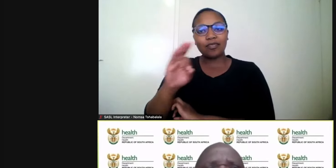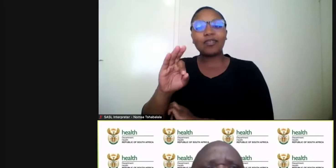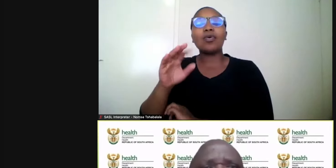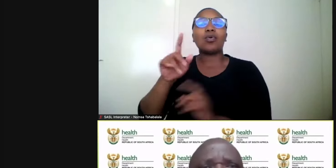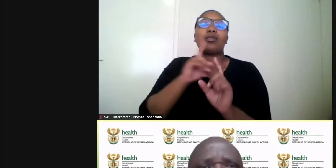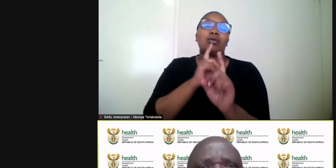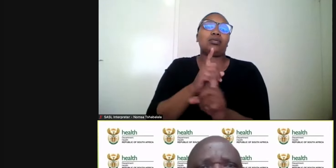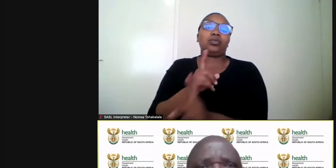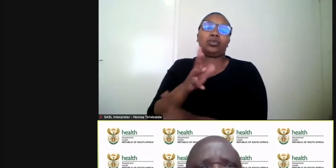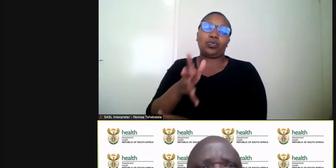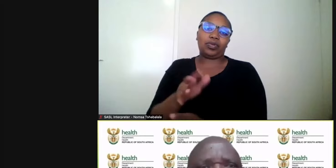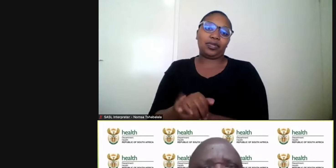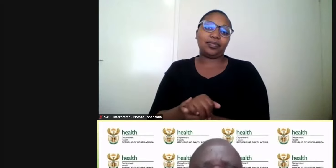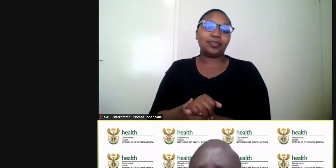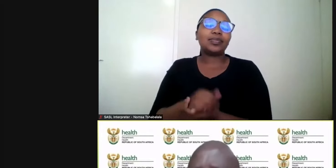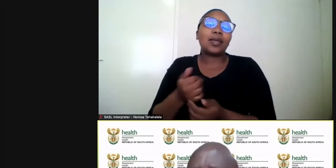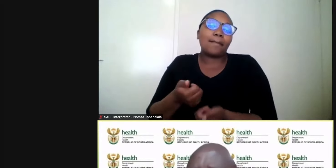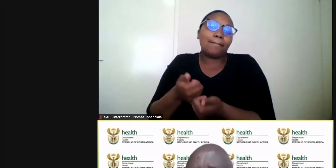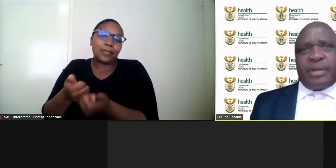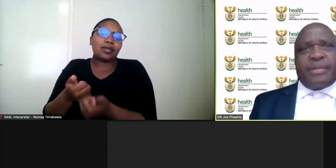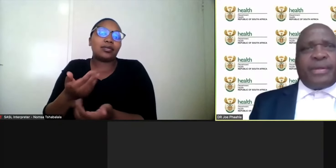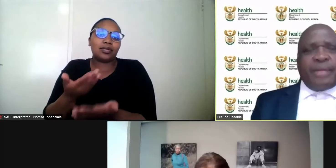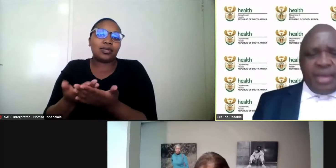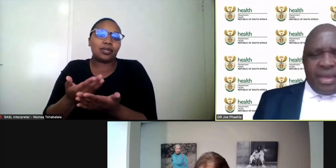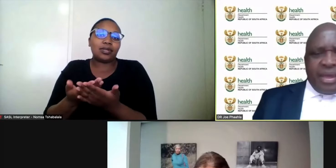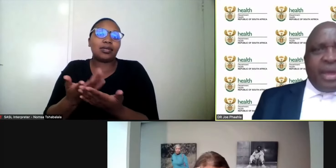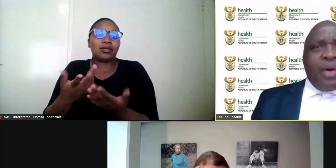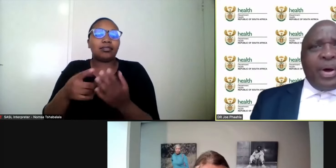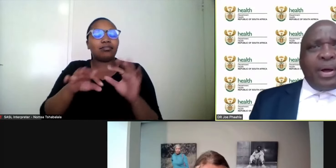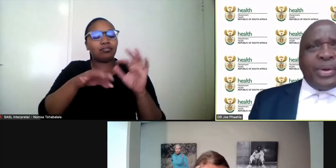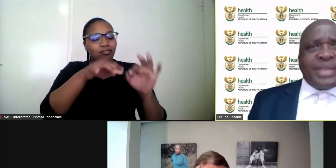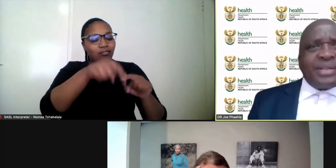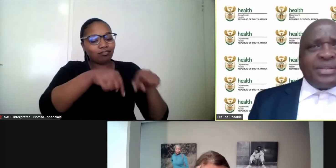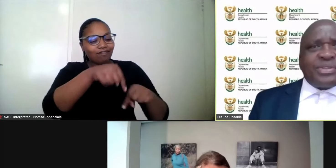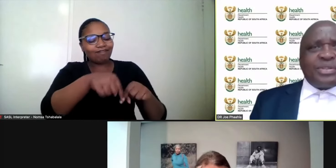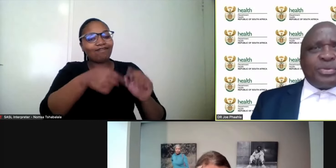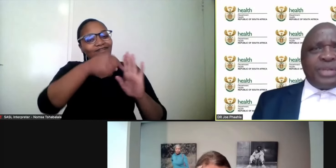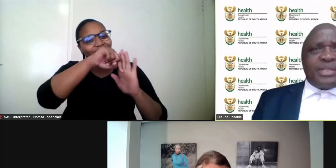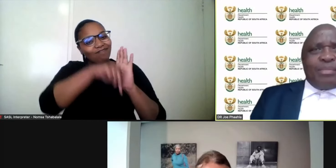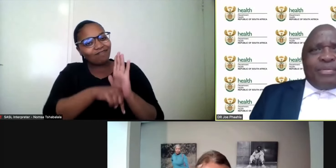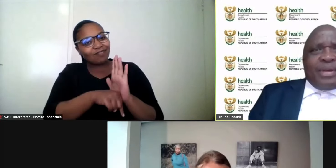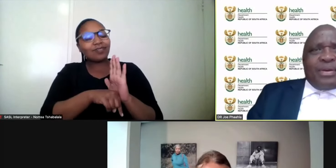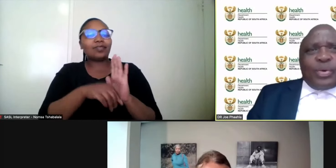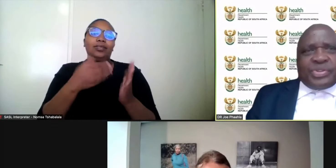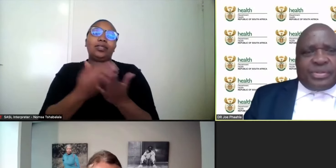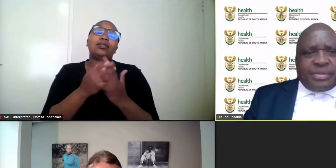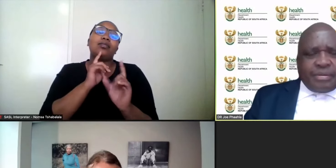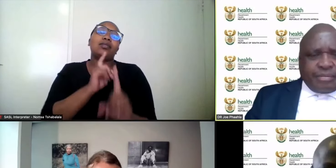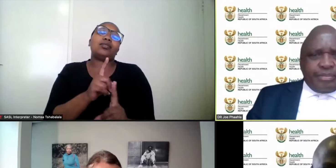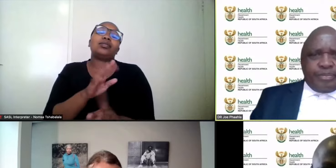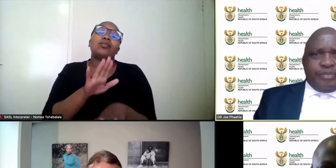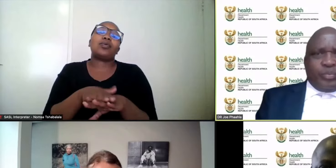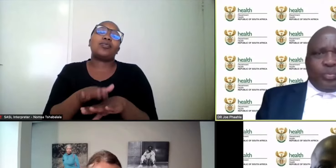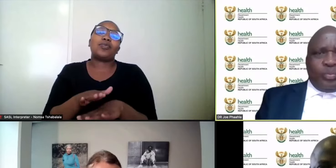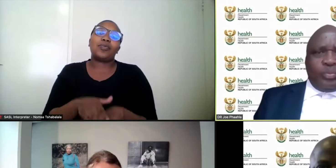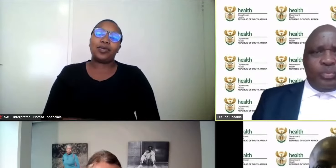me get back to you, and you can invite our scientists to take some of the questions.